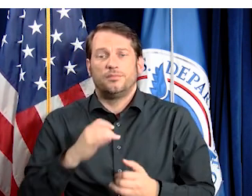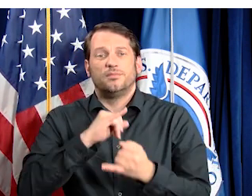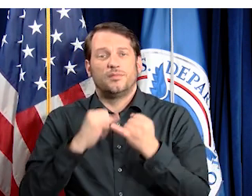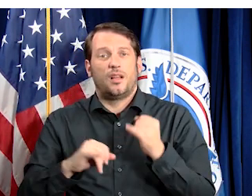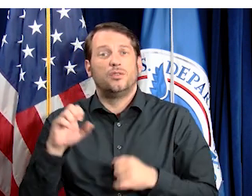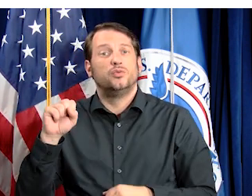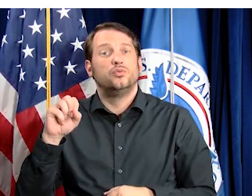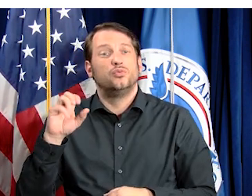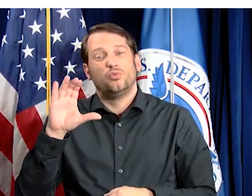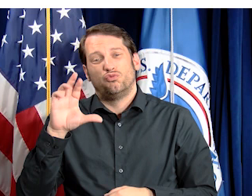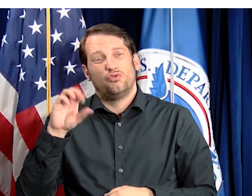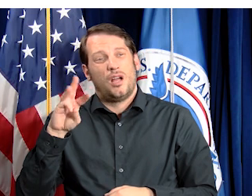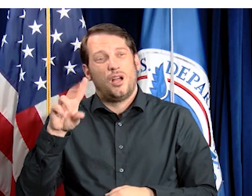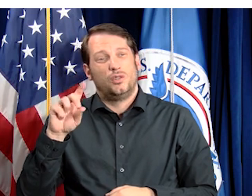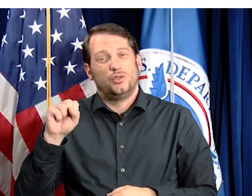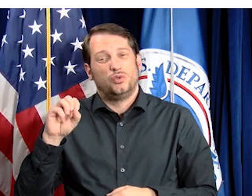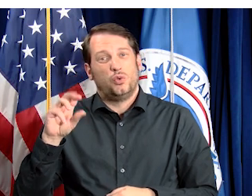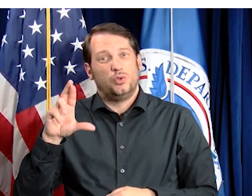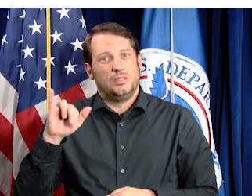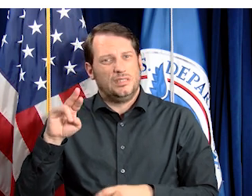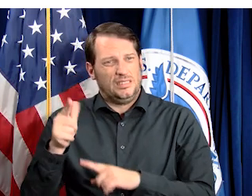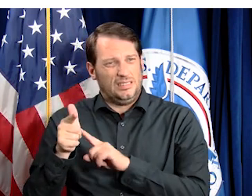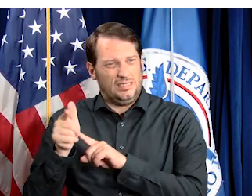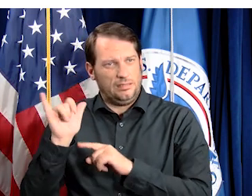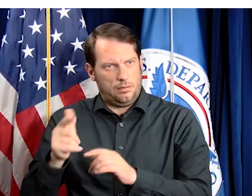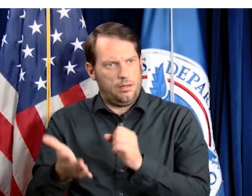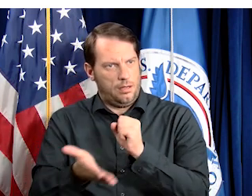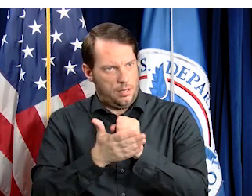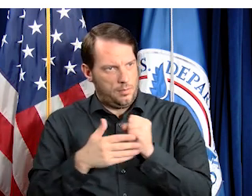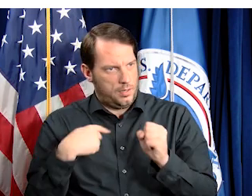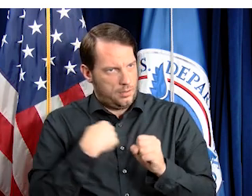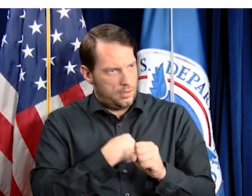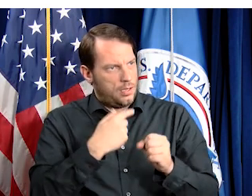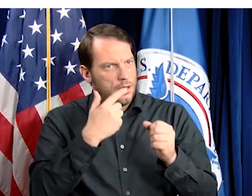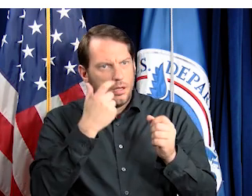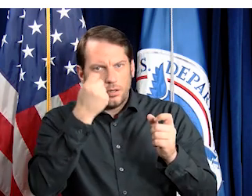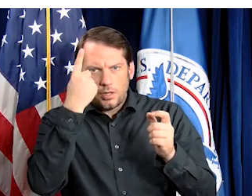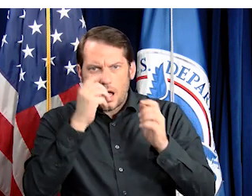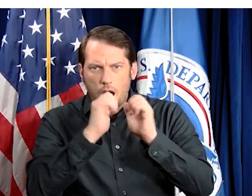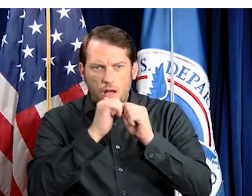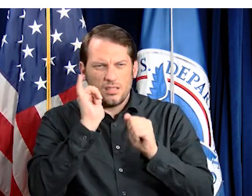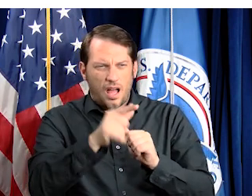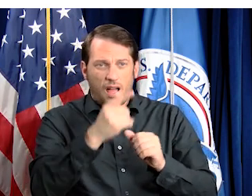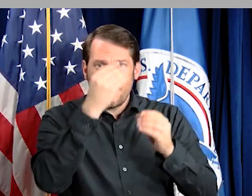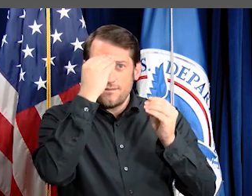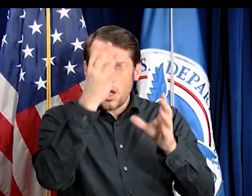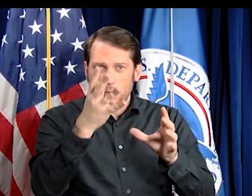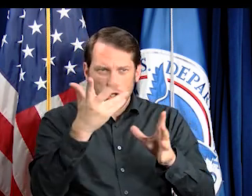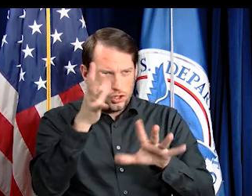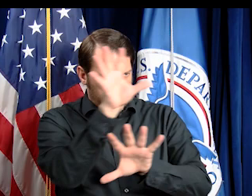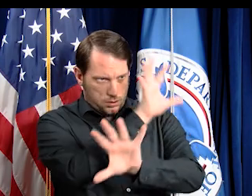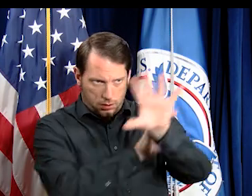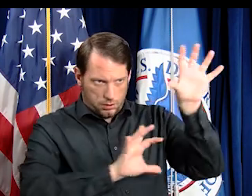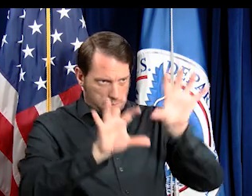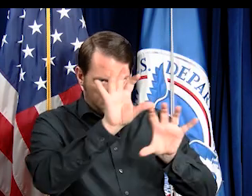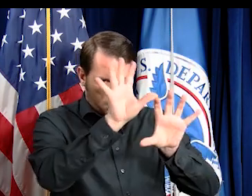turn unstructured data into more machine-readable data that's critical for artificial intelligence types of applications.